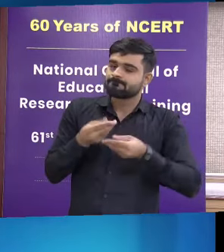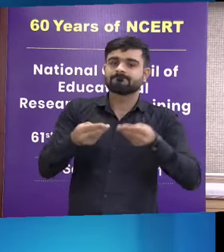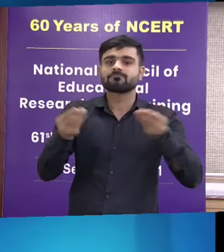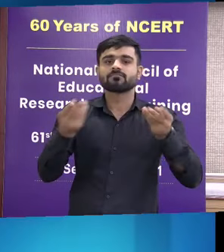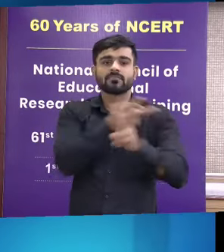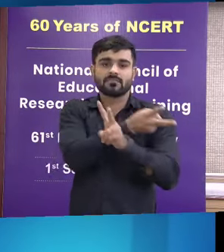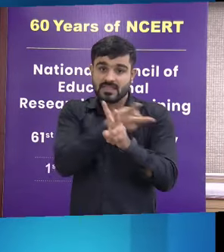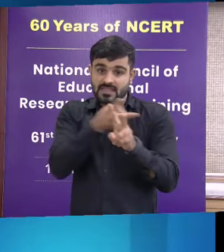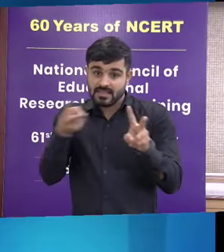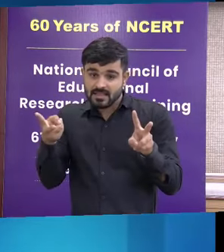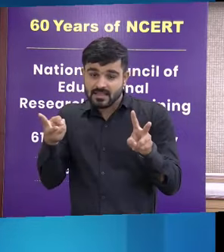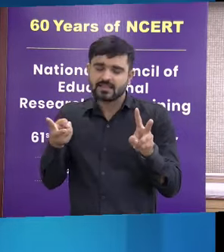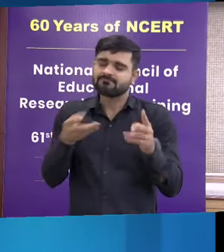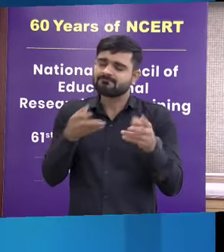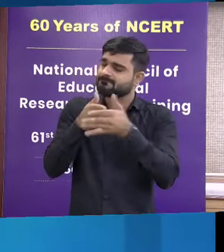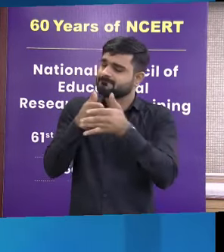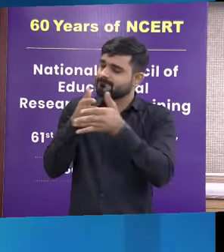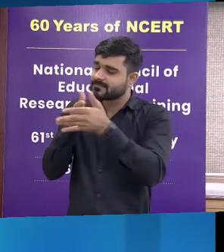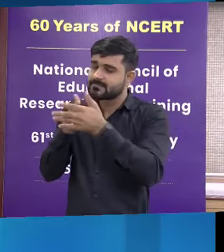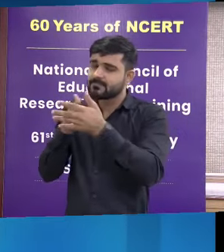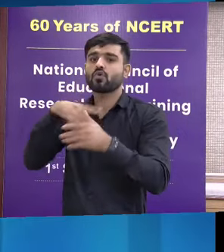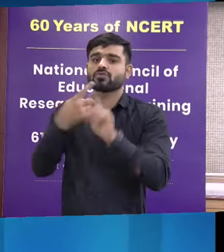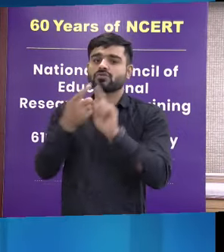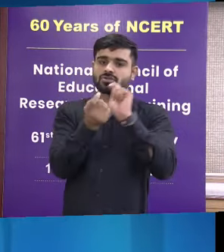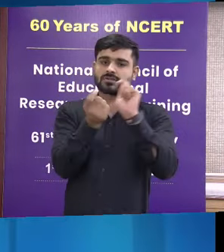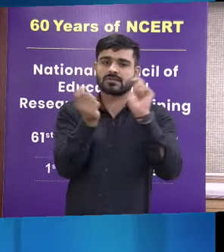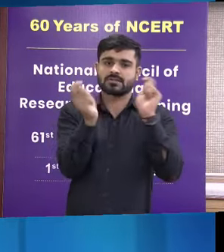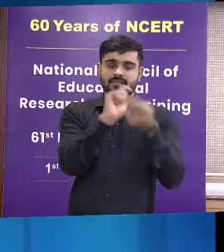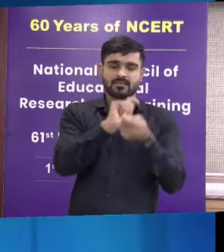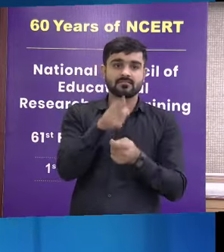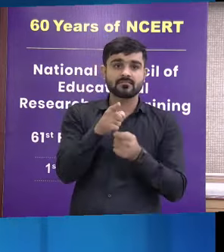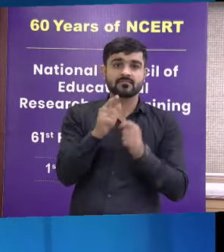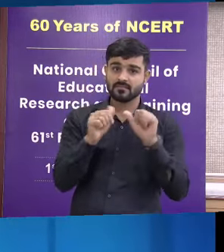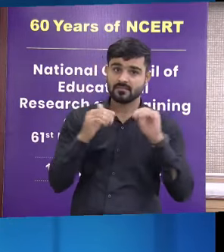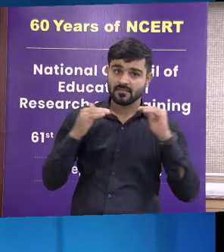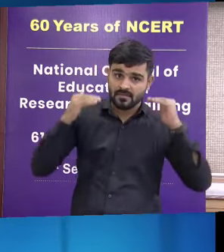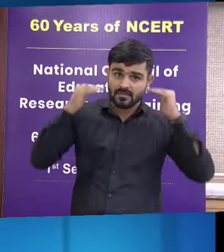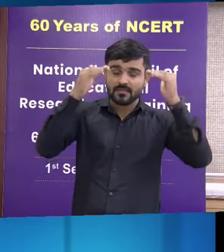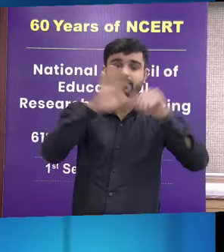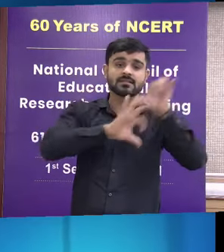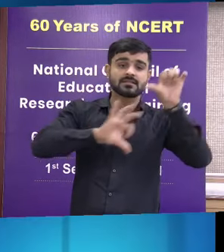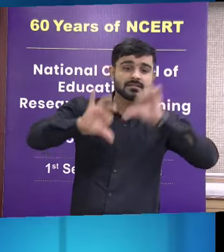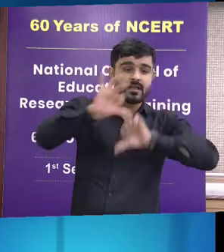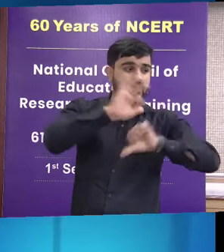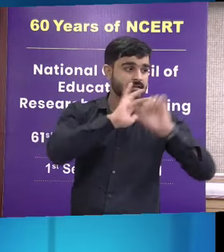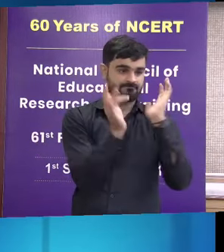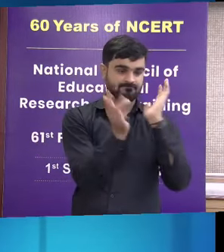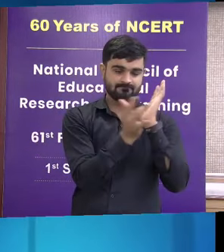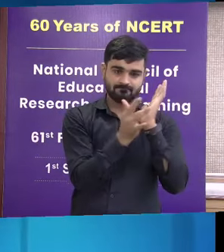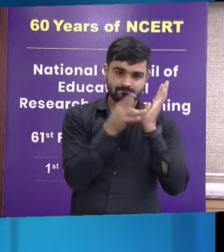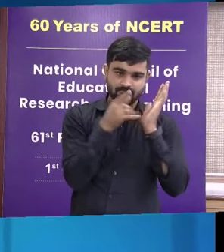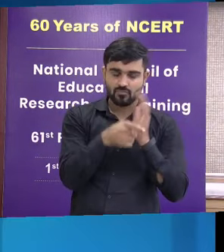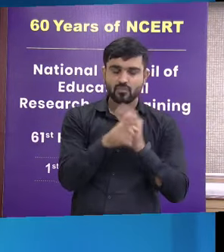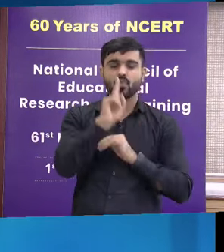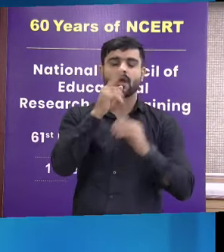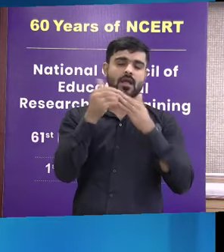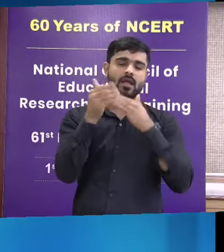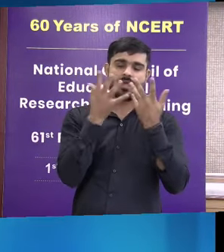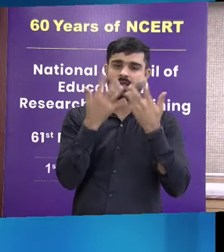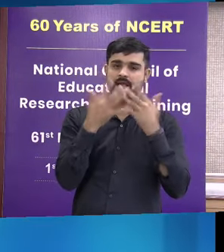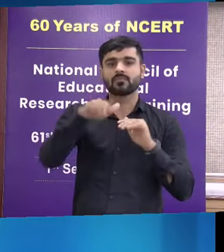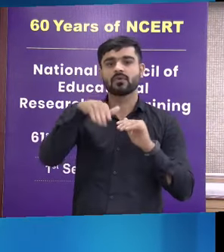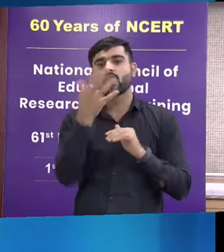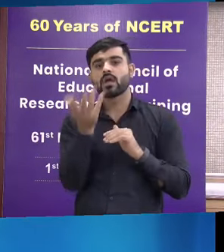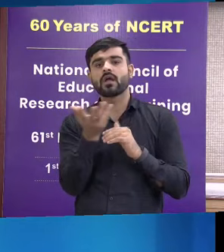various changes. With the advancement of science and technology on one hand, and